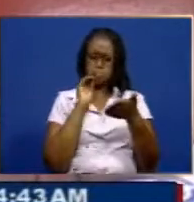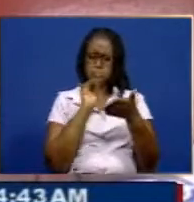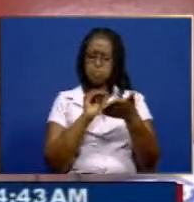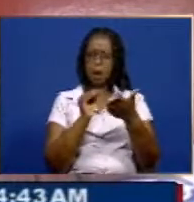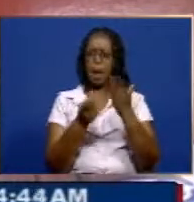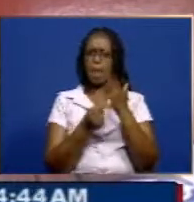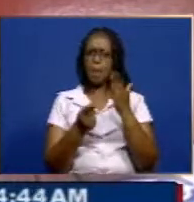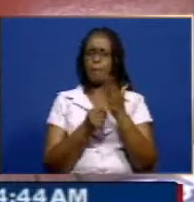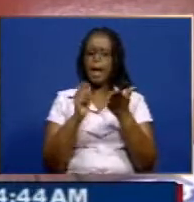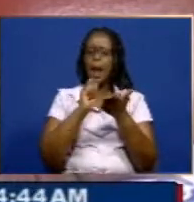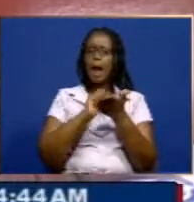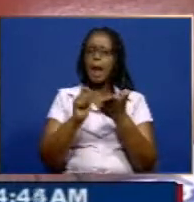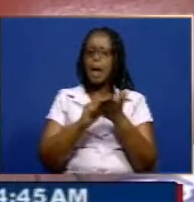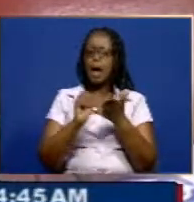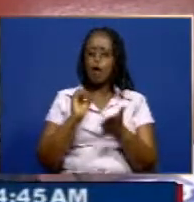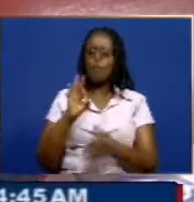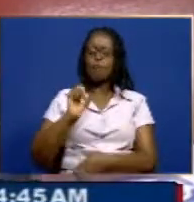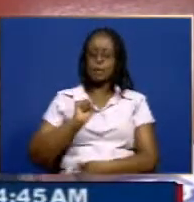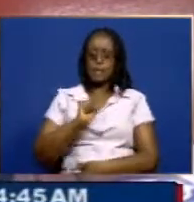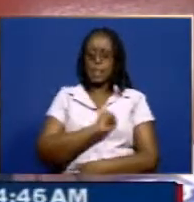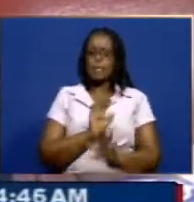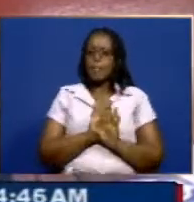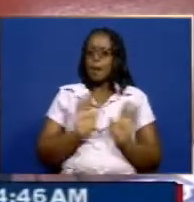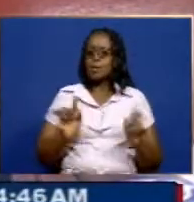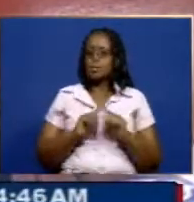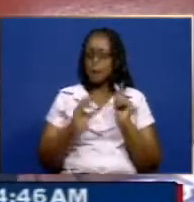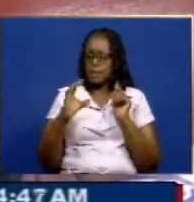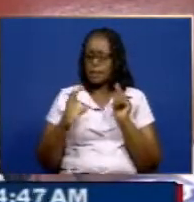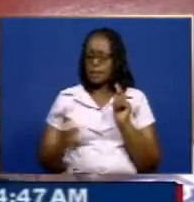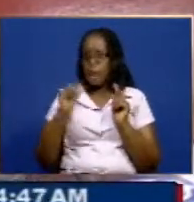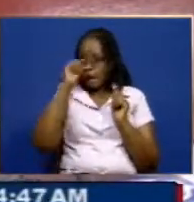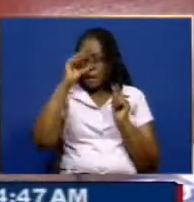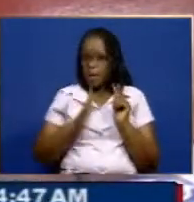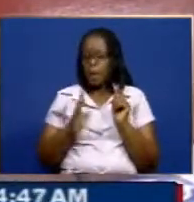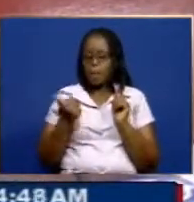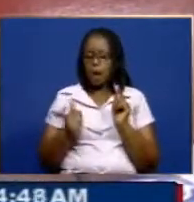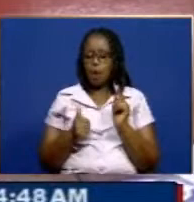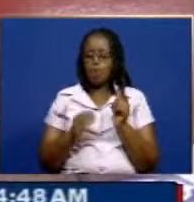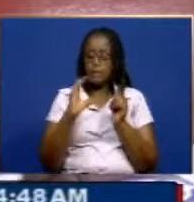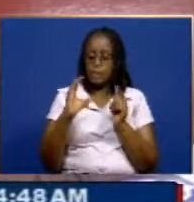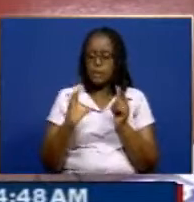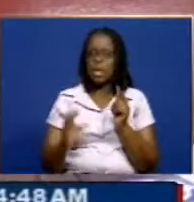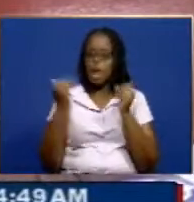of the Senate, and it is not copied to the governor or his legal representatives.